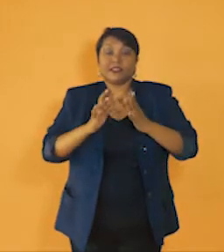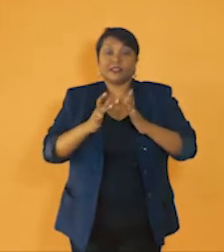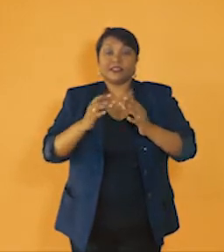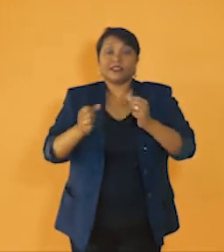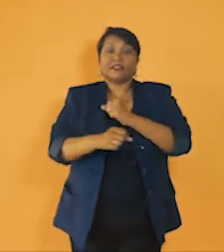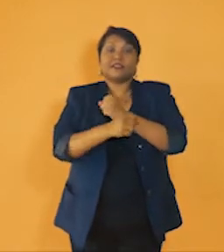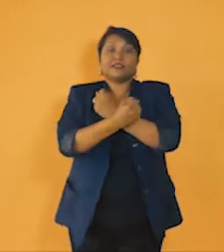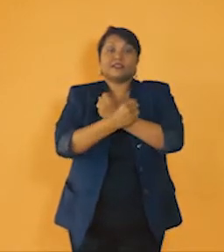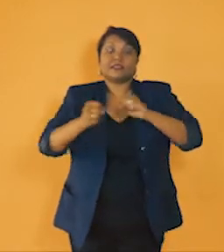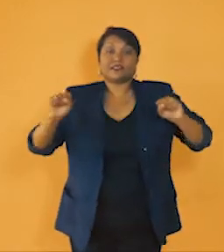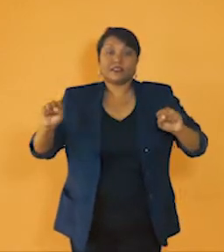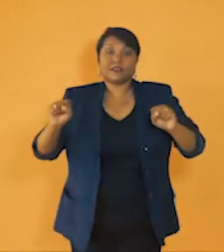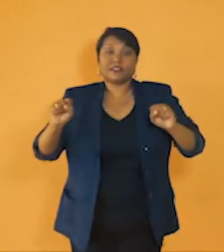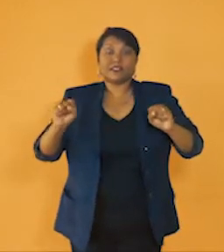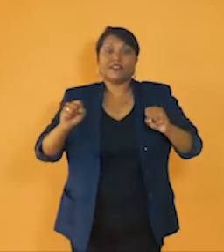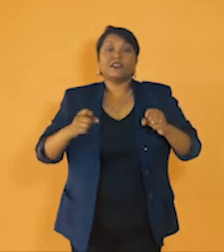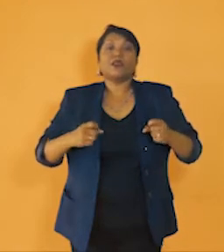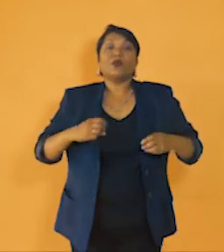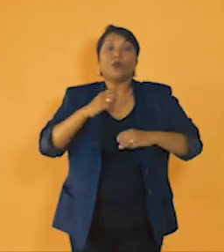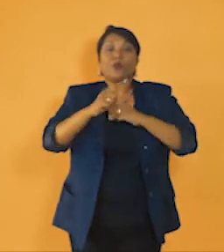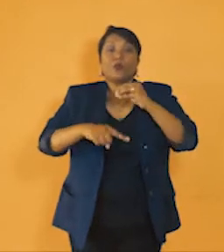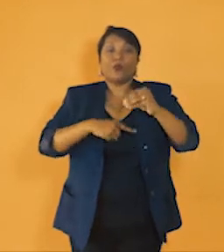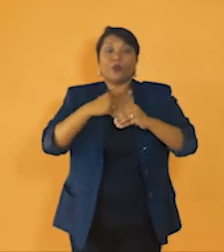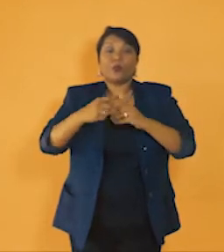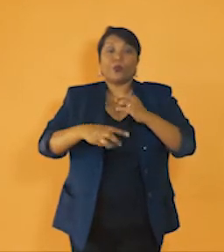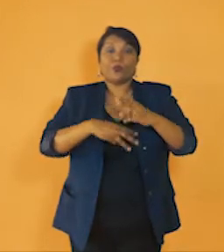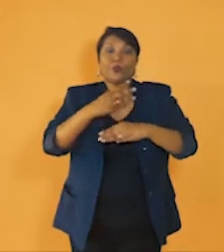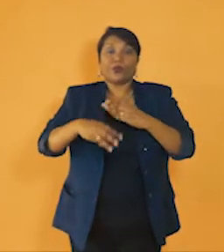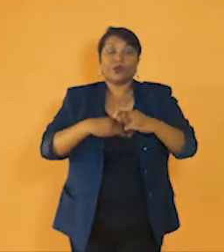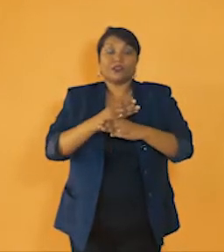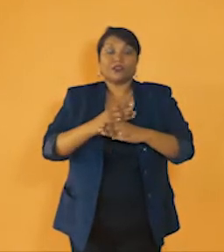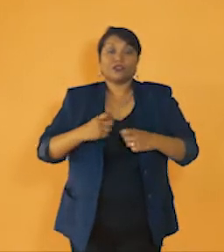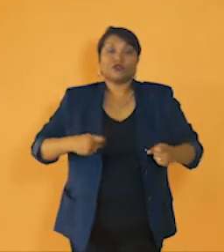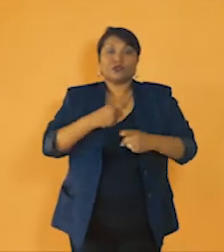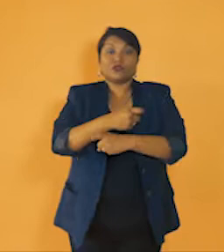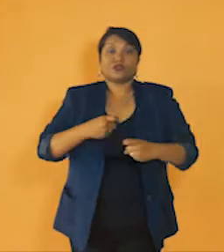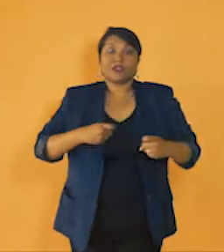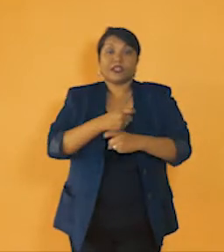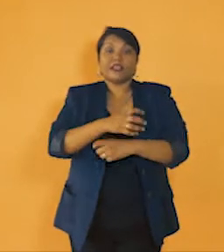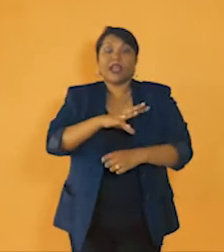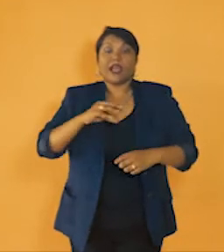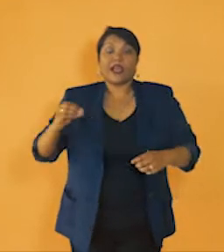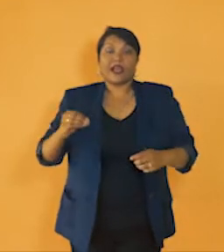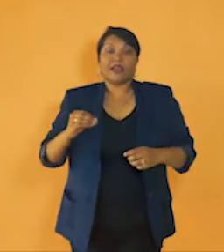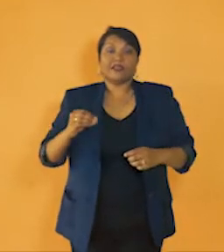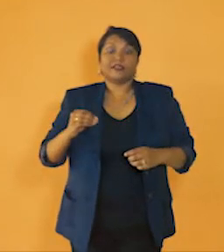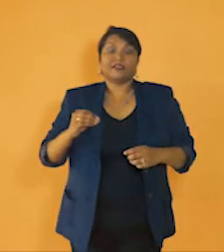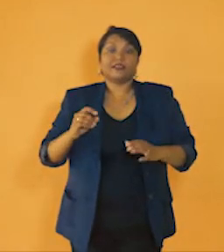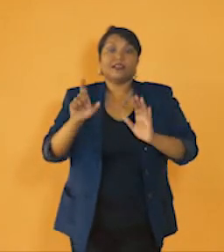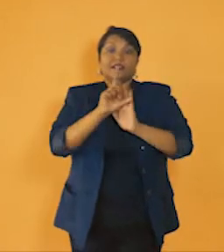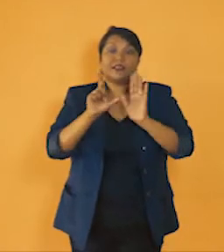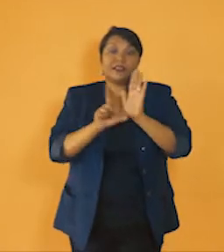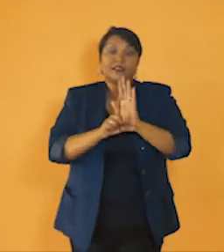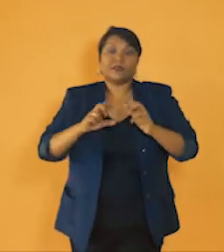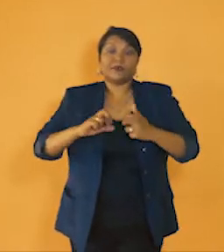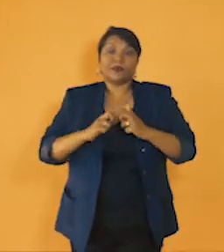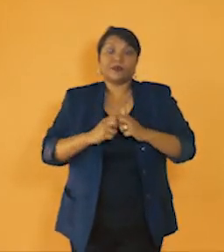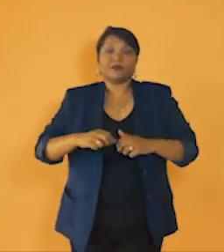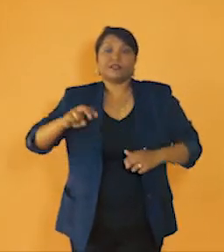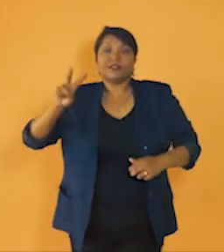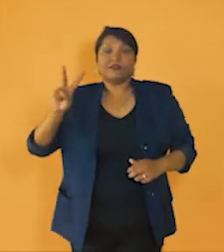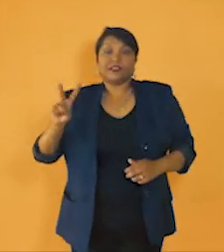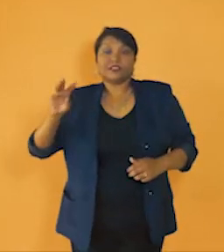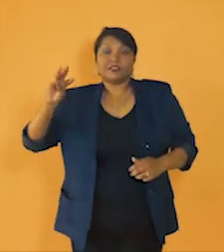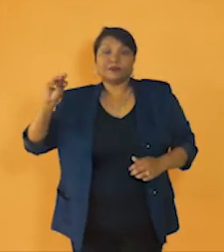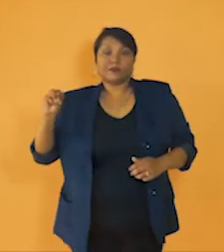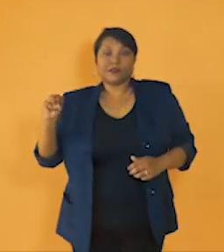trading, central financial authority, and legal considerations. Ms. Vashti Maraj, Head of Legal